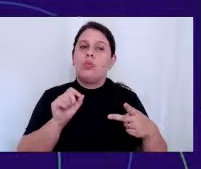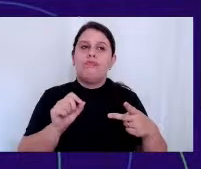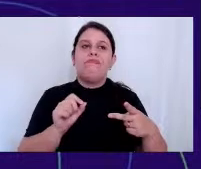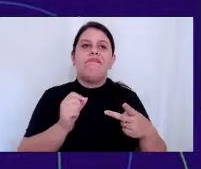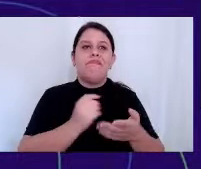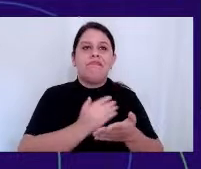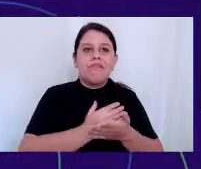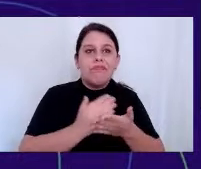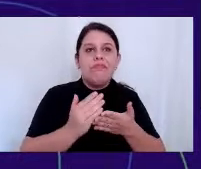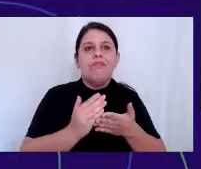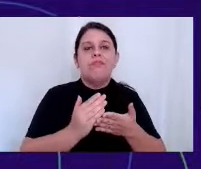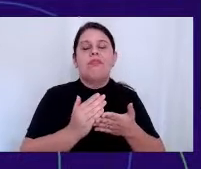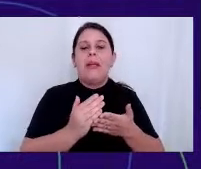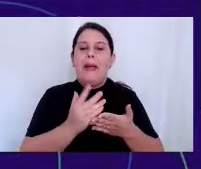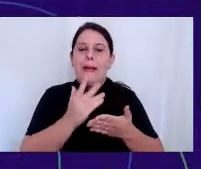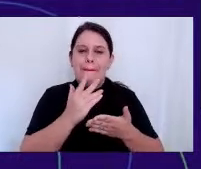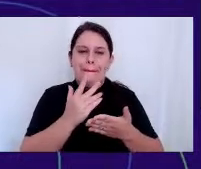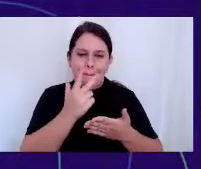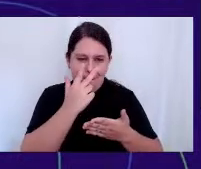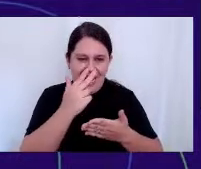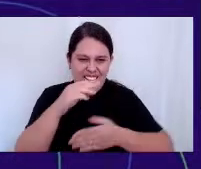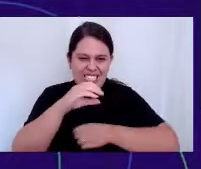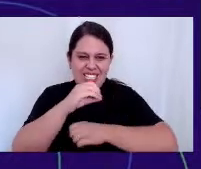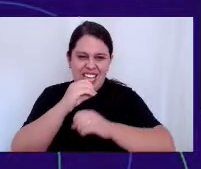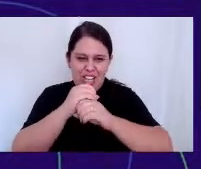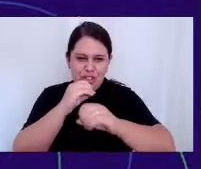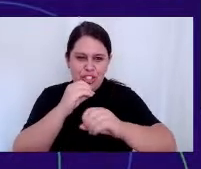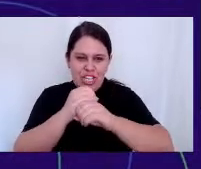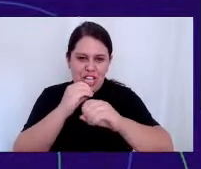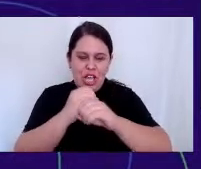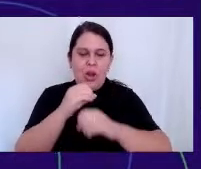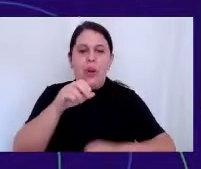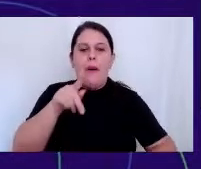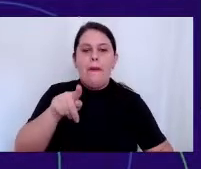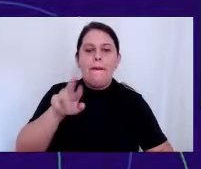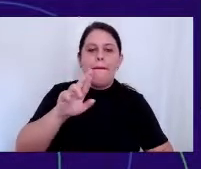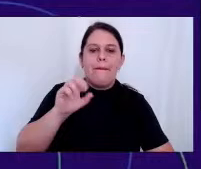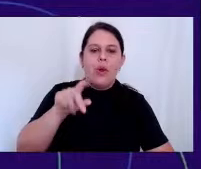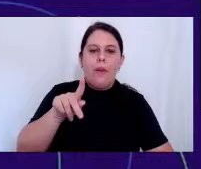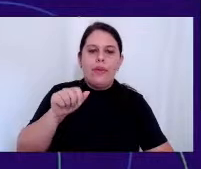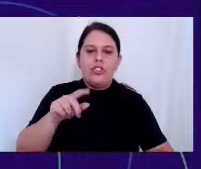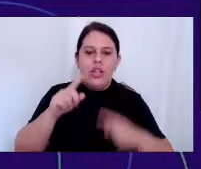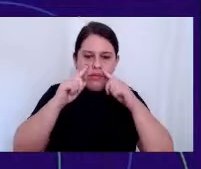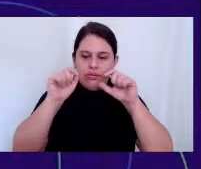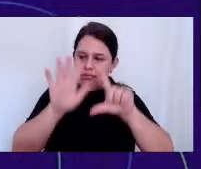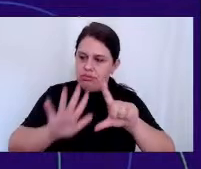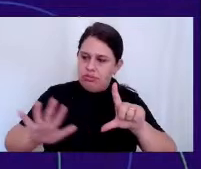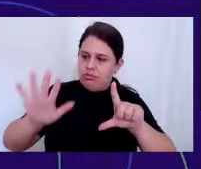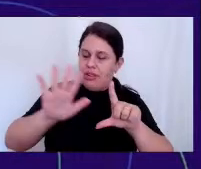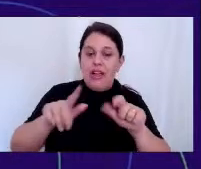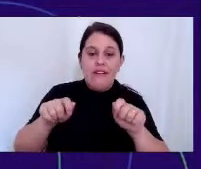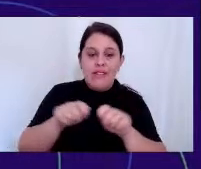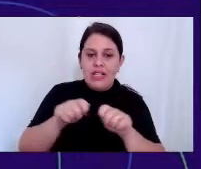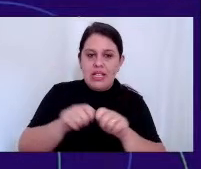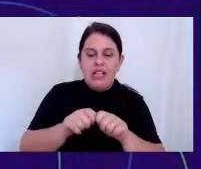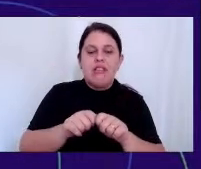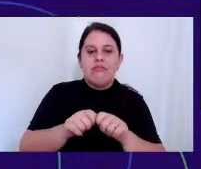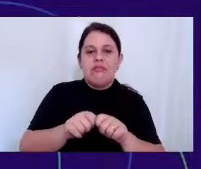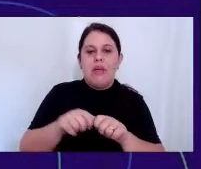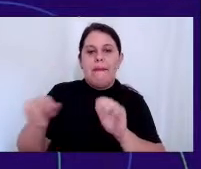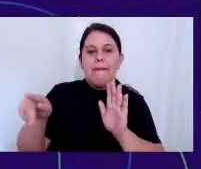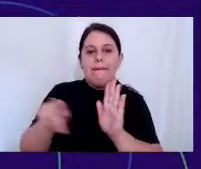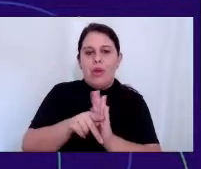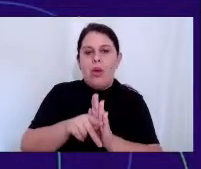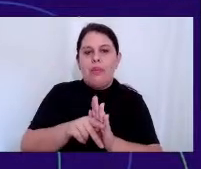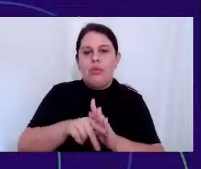so you can see what the interface looks like in terms of providing ChatGPT 3.5 with a prompt. It